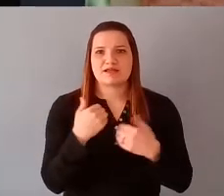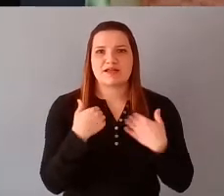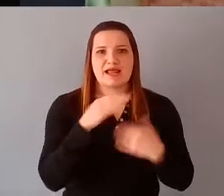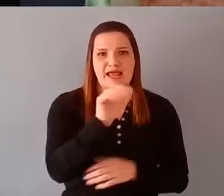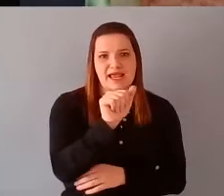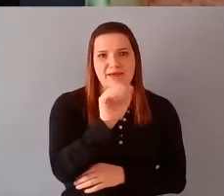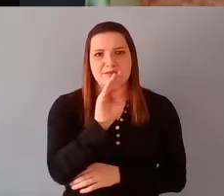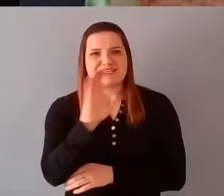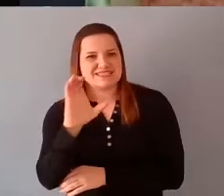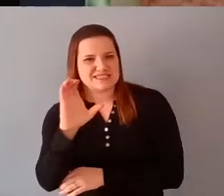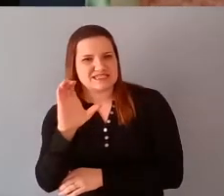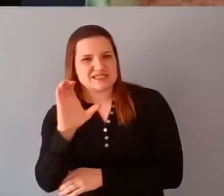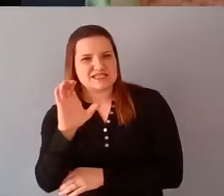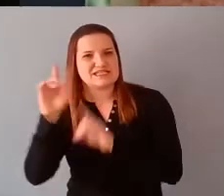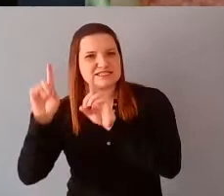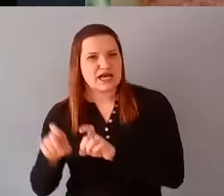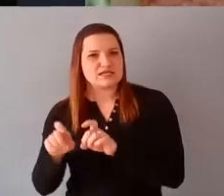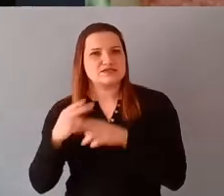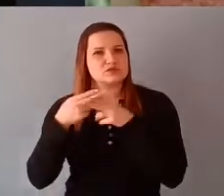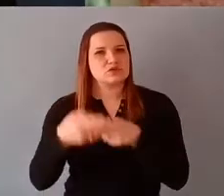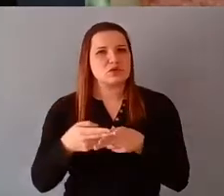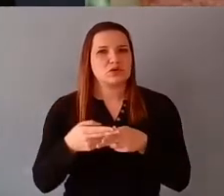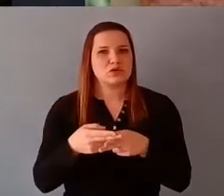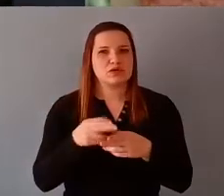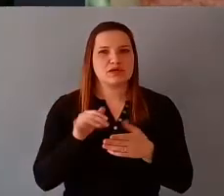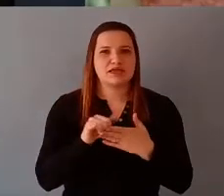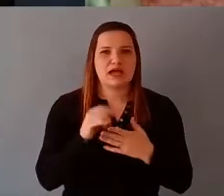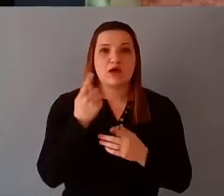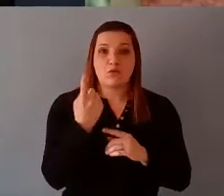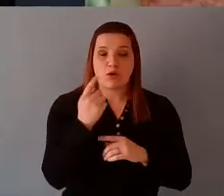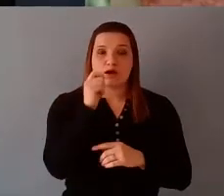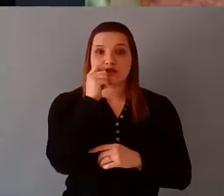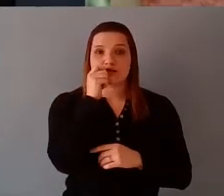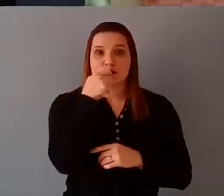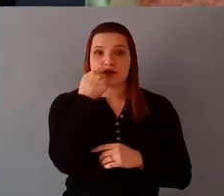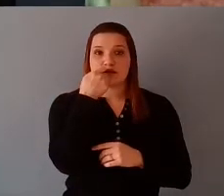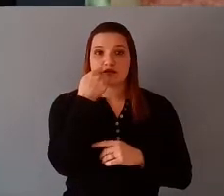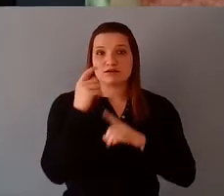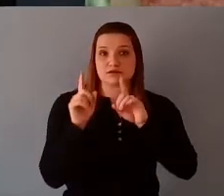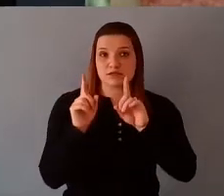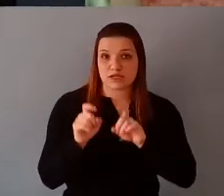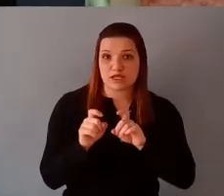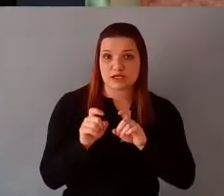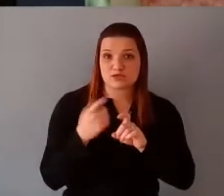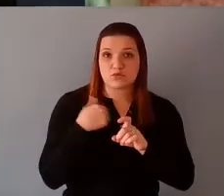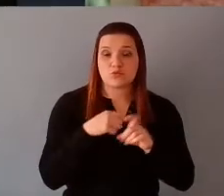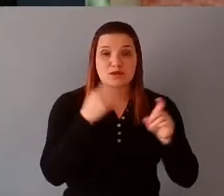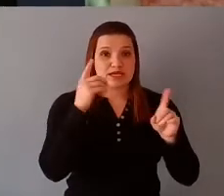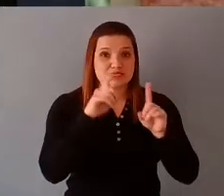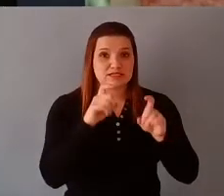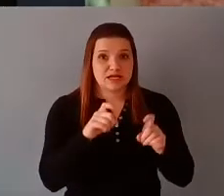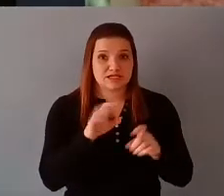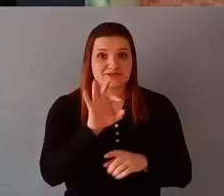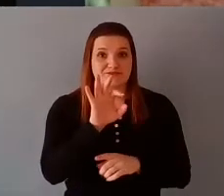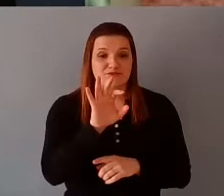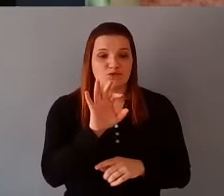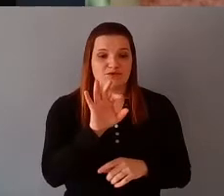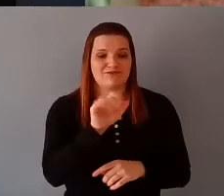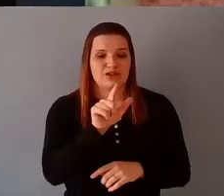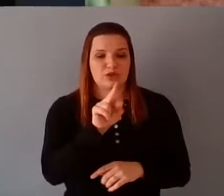ABC test. So with that single NAERS swab, we can now test for influenza